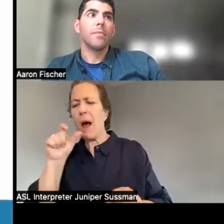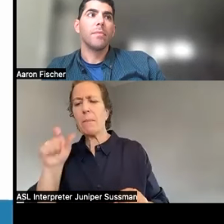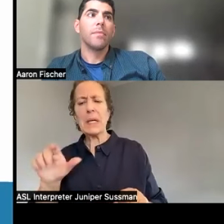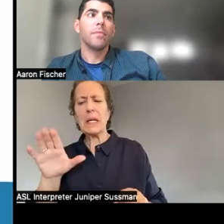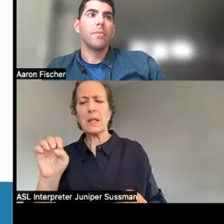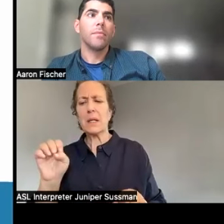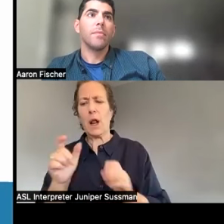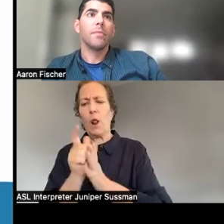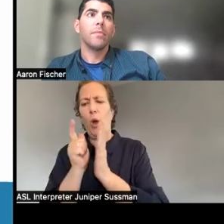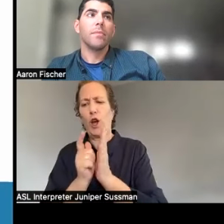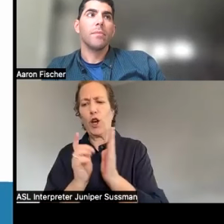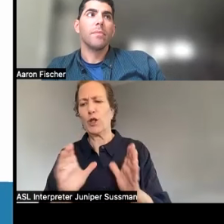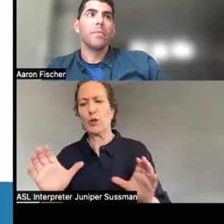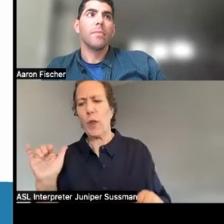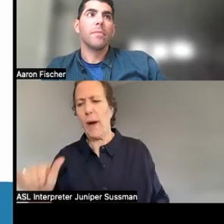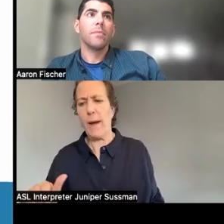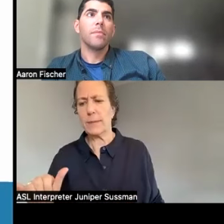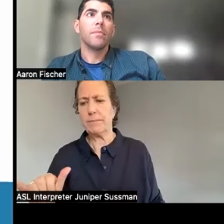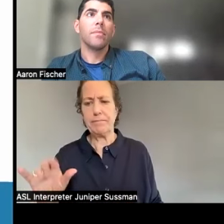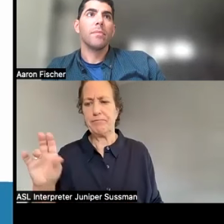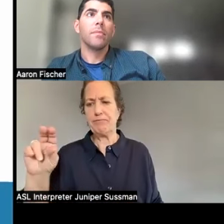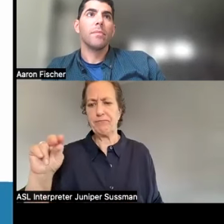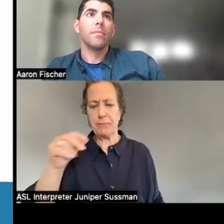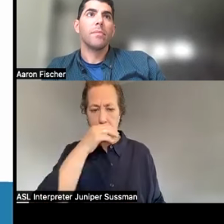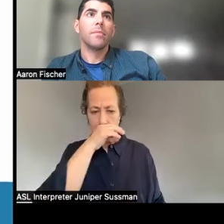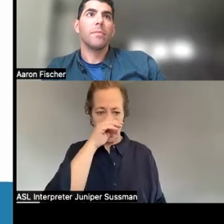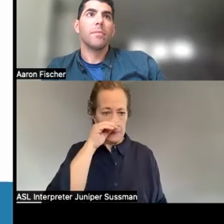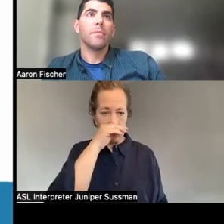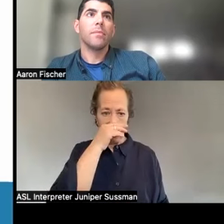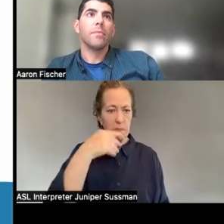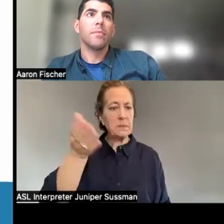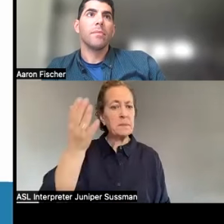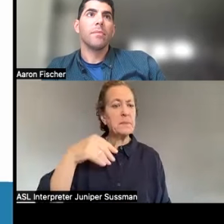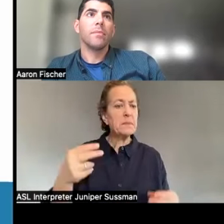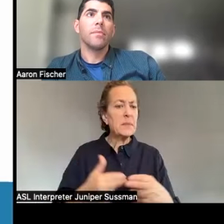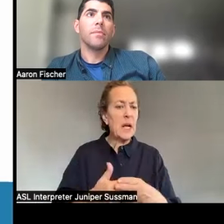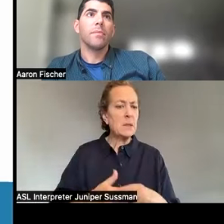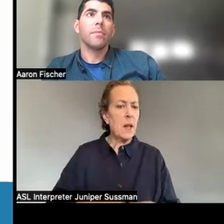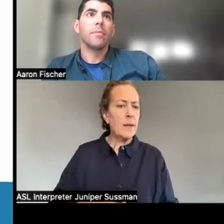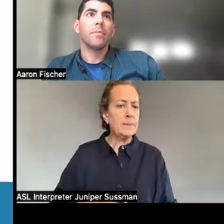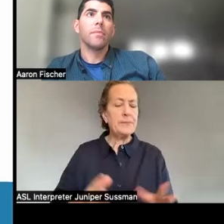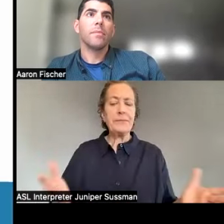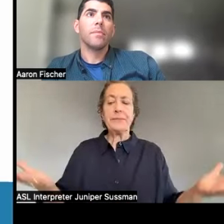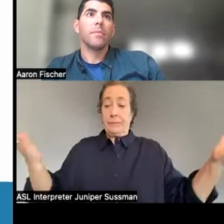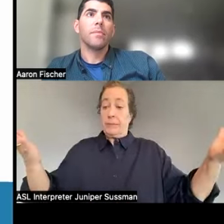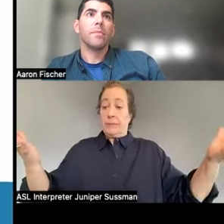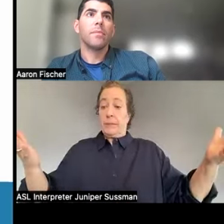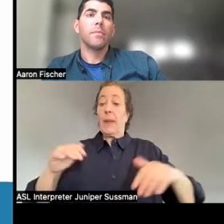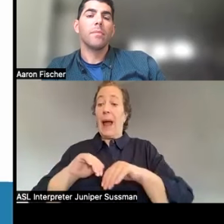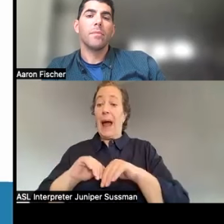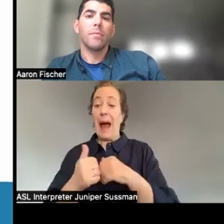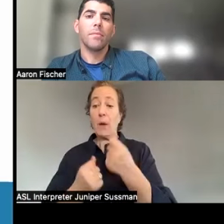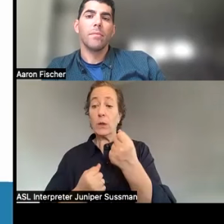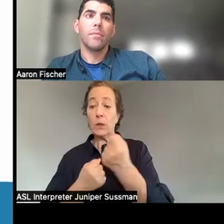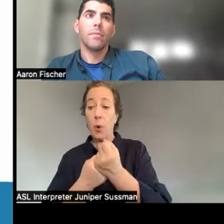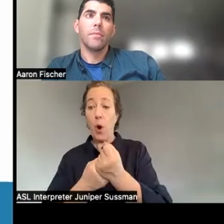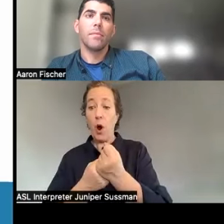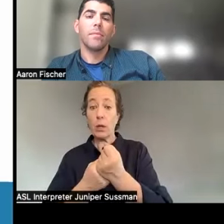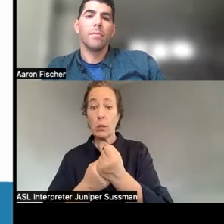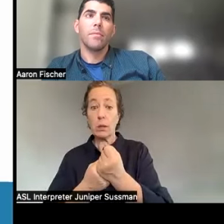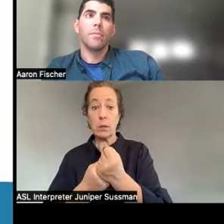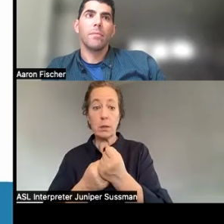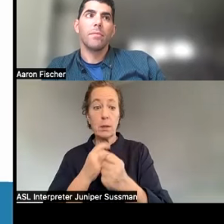Okay. Next slide. How do you support your patients with disabilities? You can do so by providing the